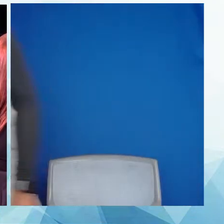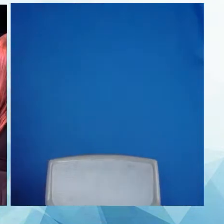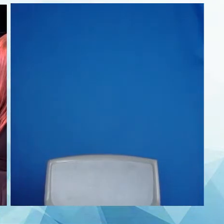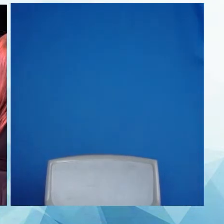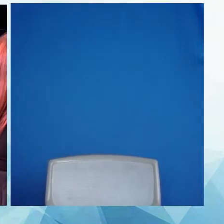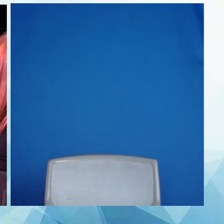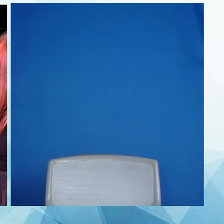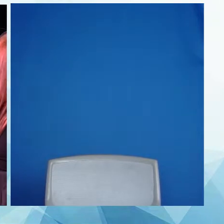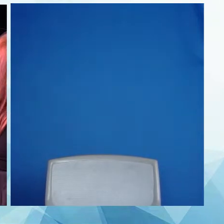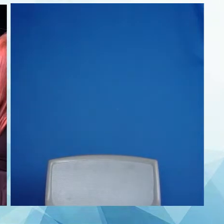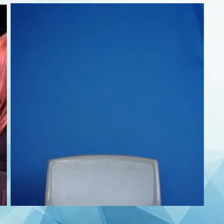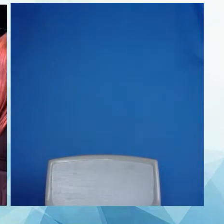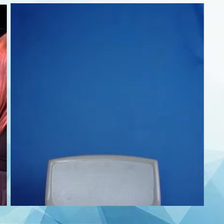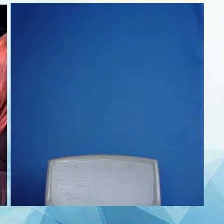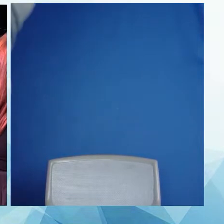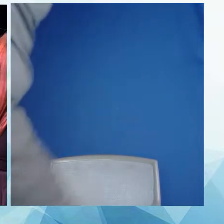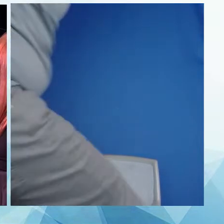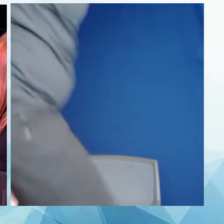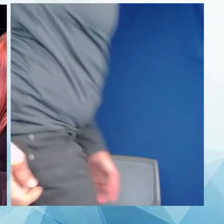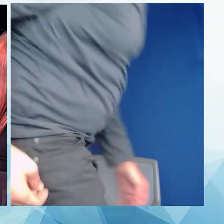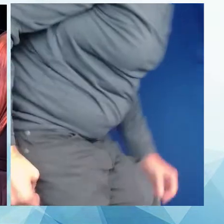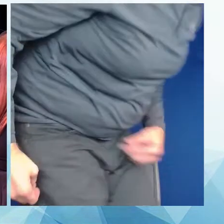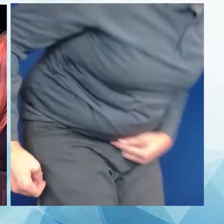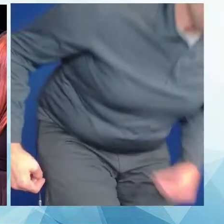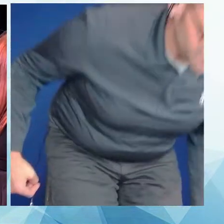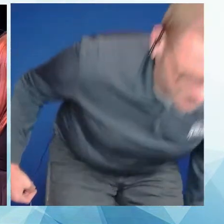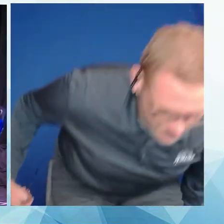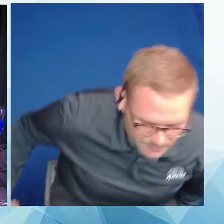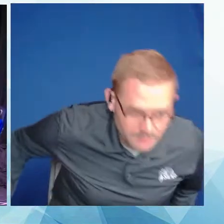Any questions from the board?